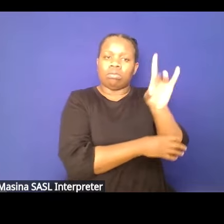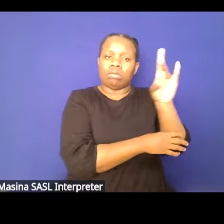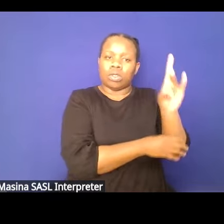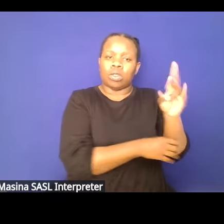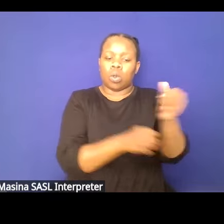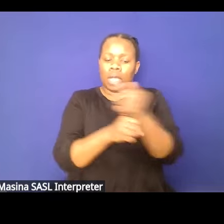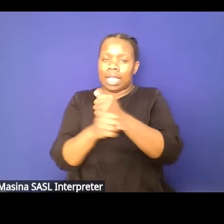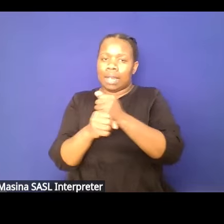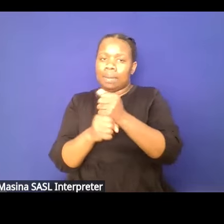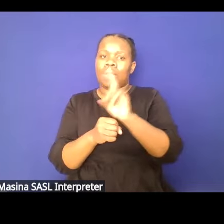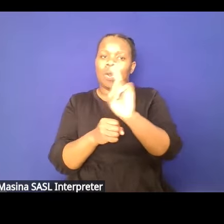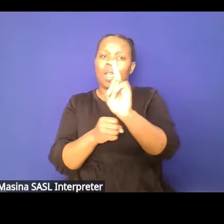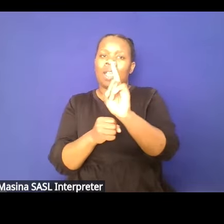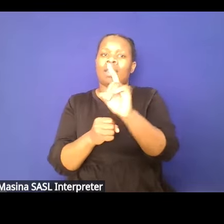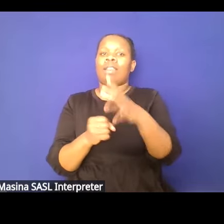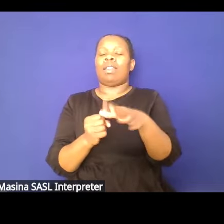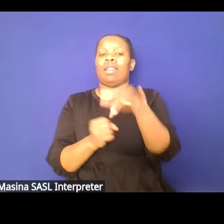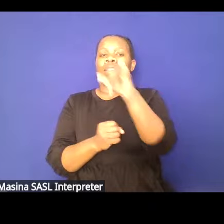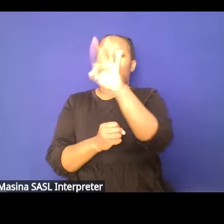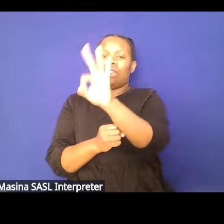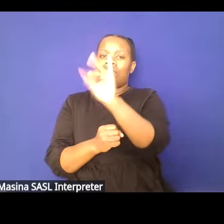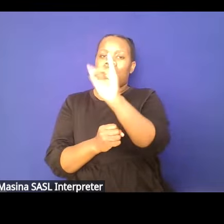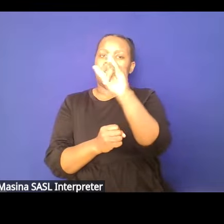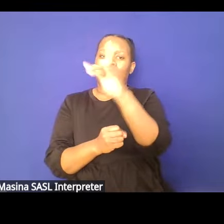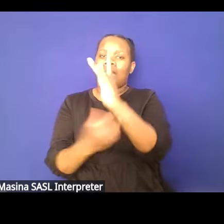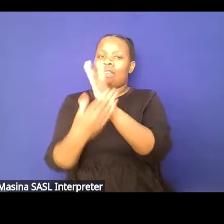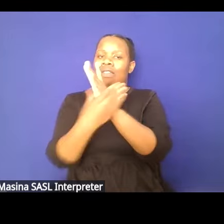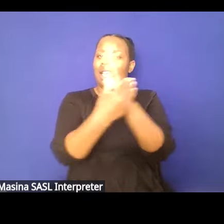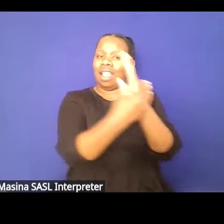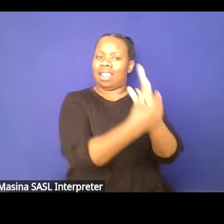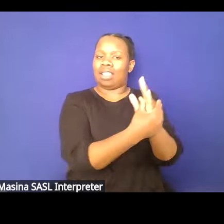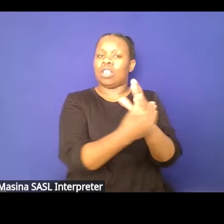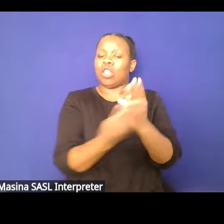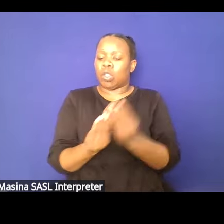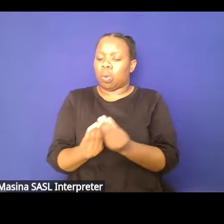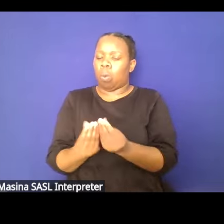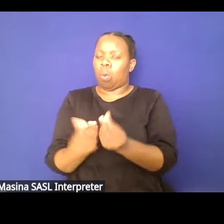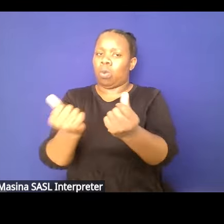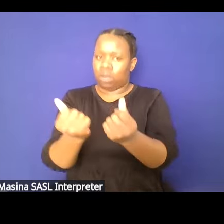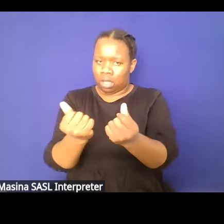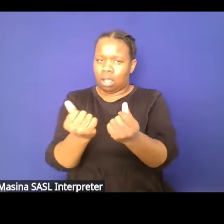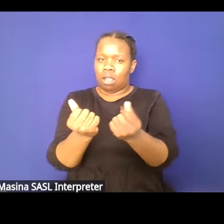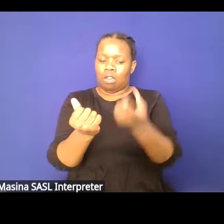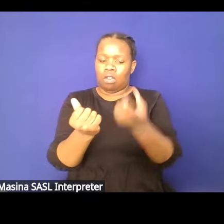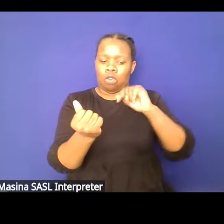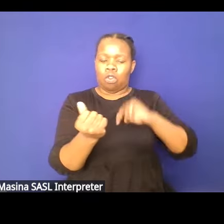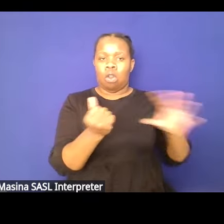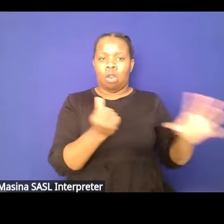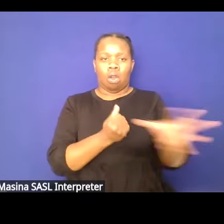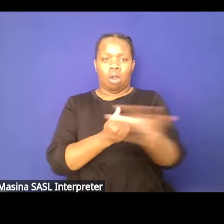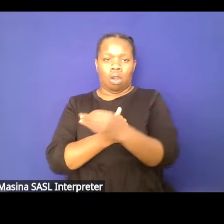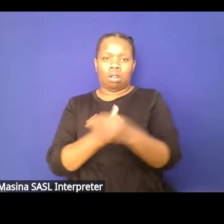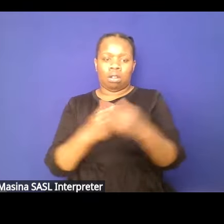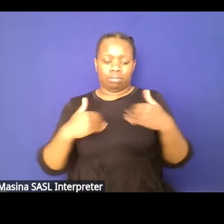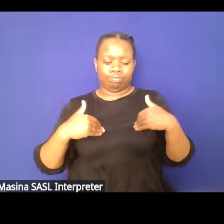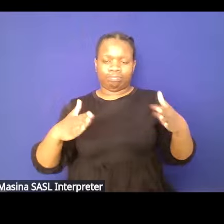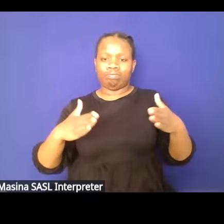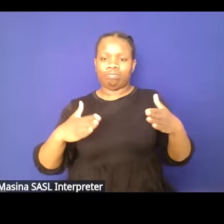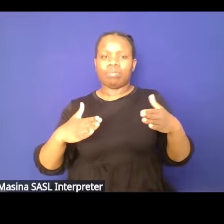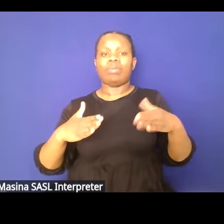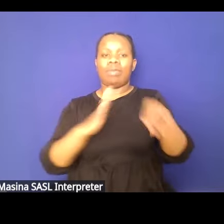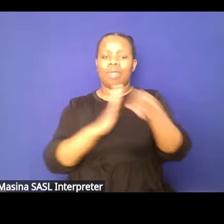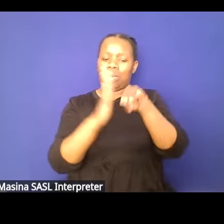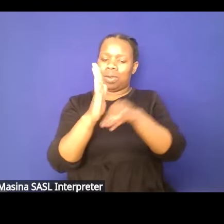smoother, faster, and more reliable for everyone. With that, let's begin. Program Director, back to